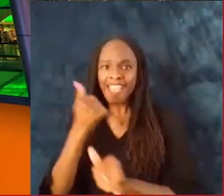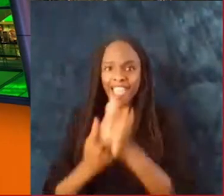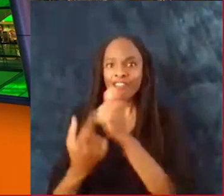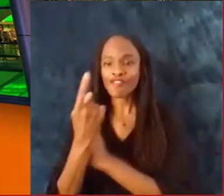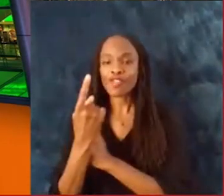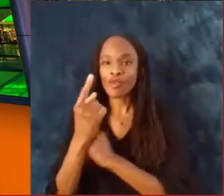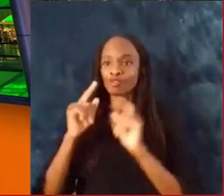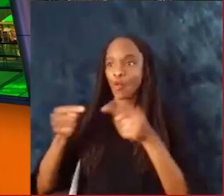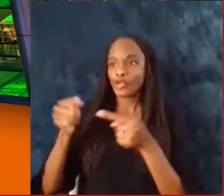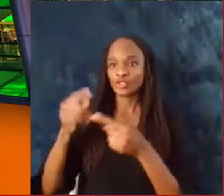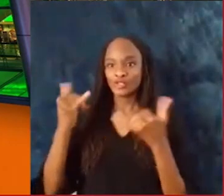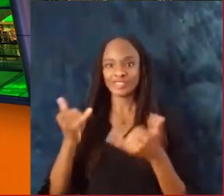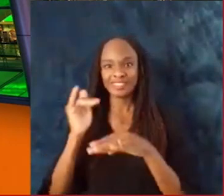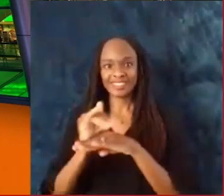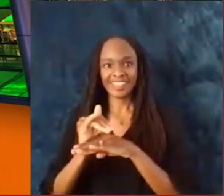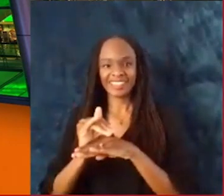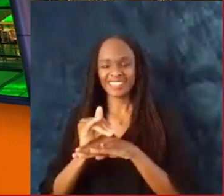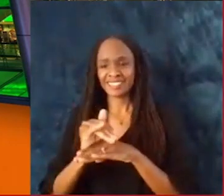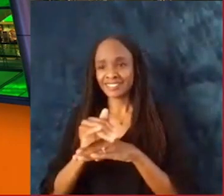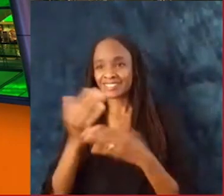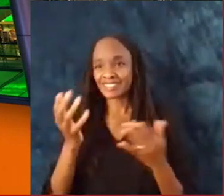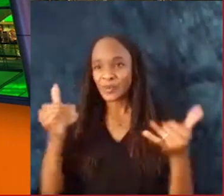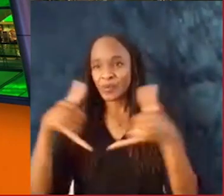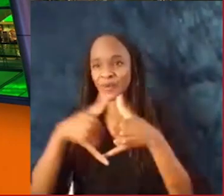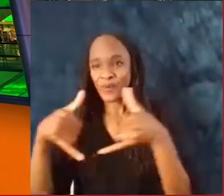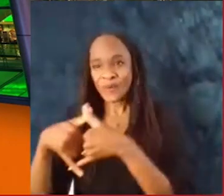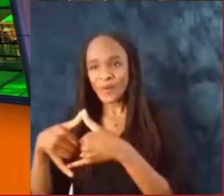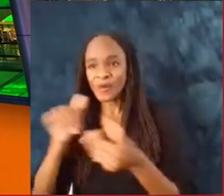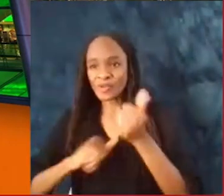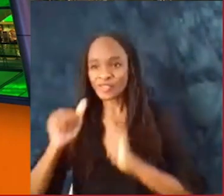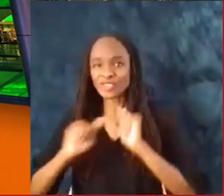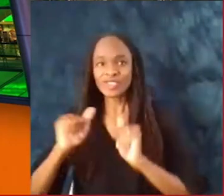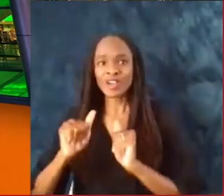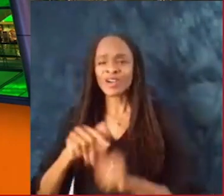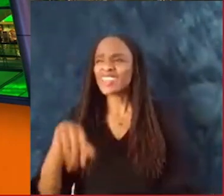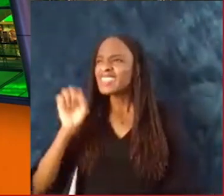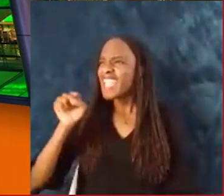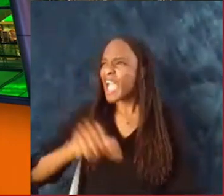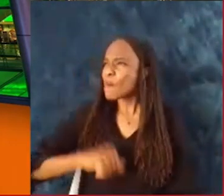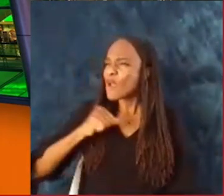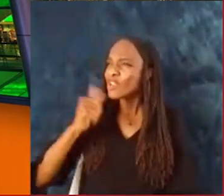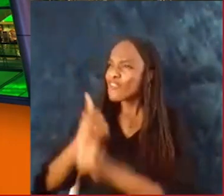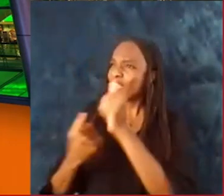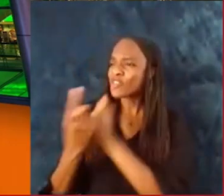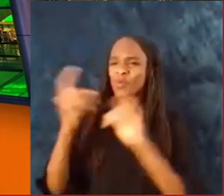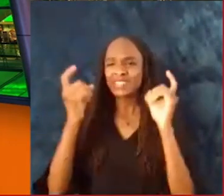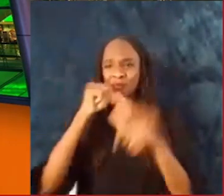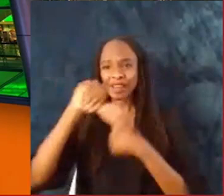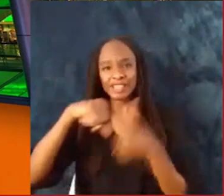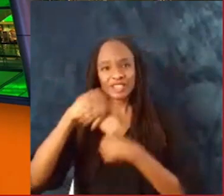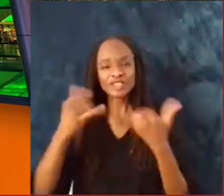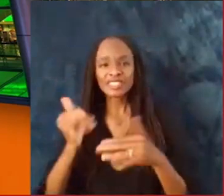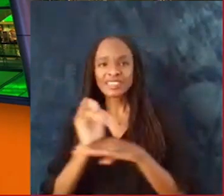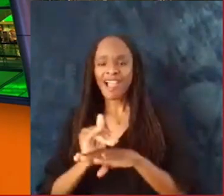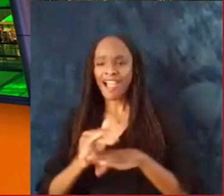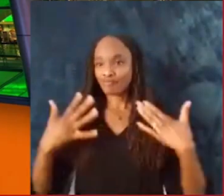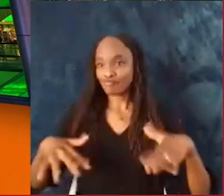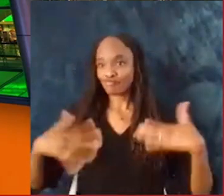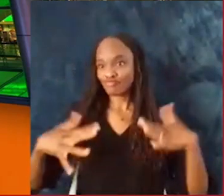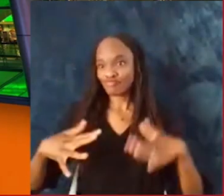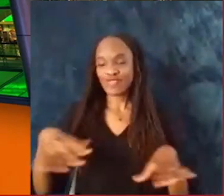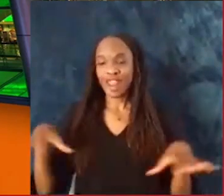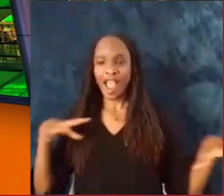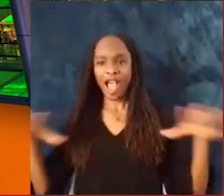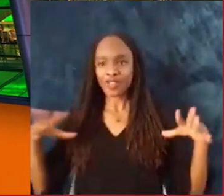this evening's award. Yes, and just so proud of everyone's celebration of each other here tonight, coming dressed in their Hollywood